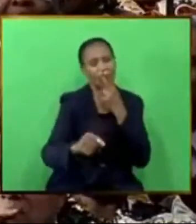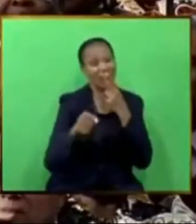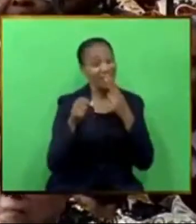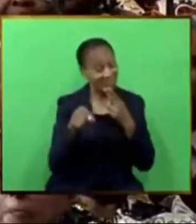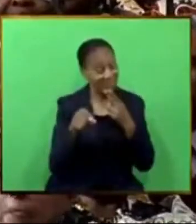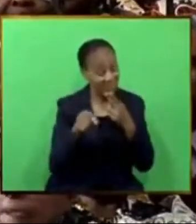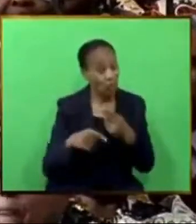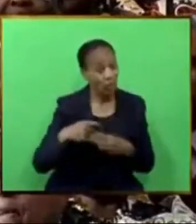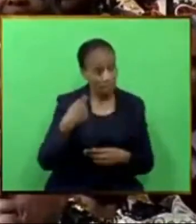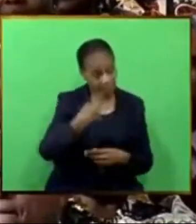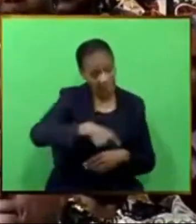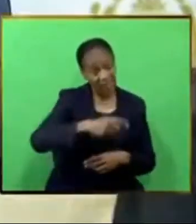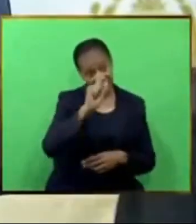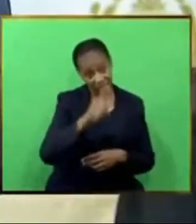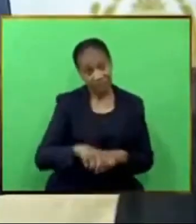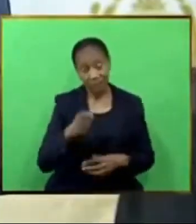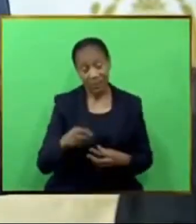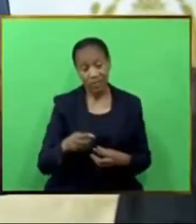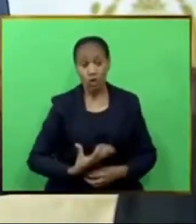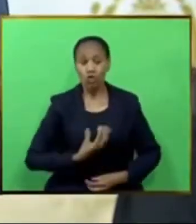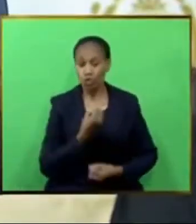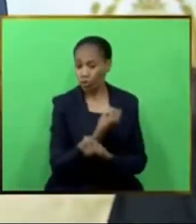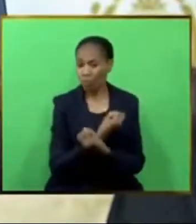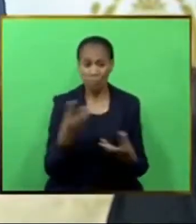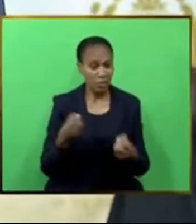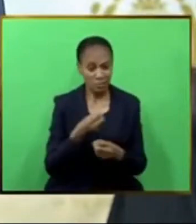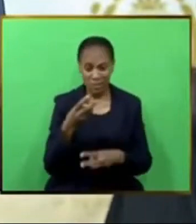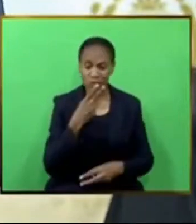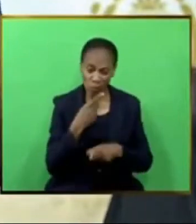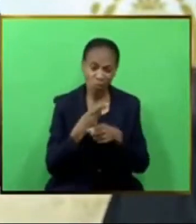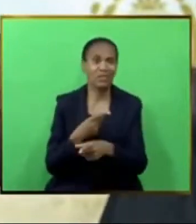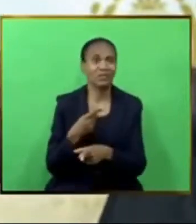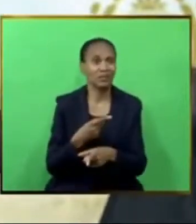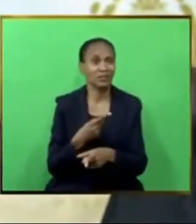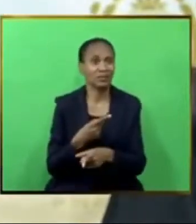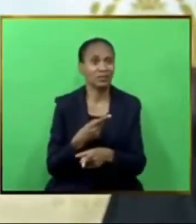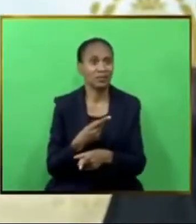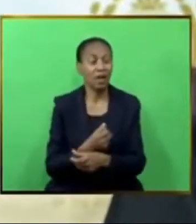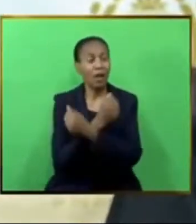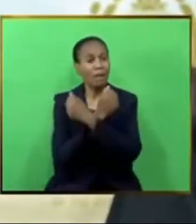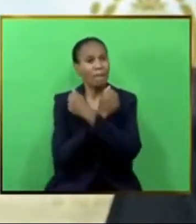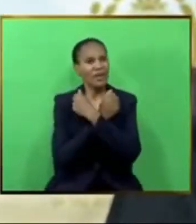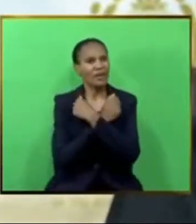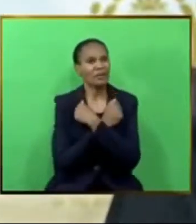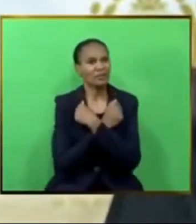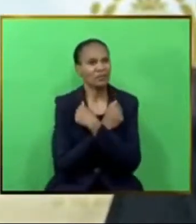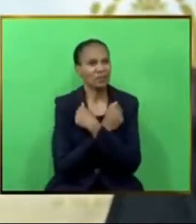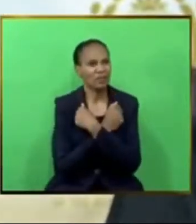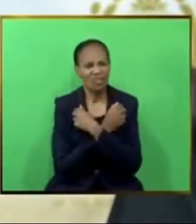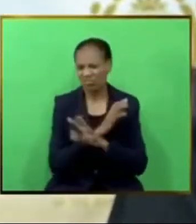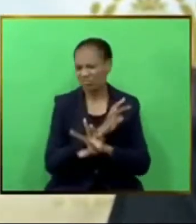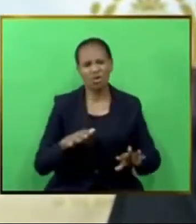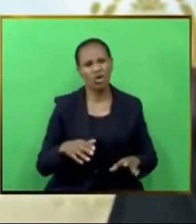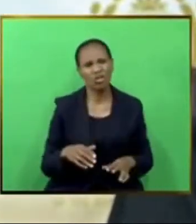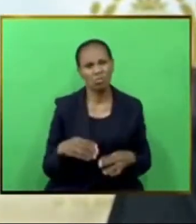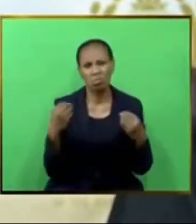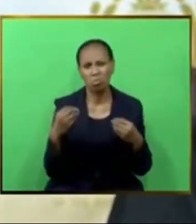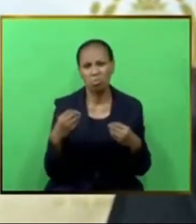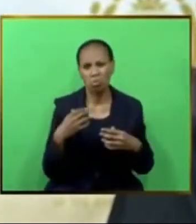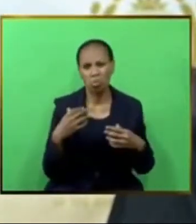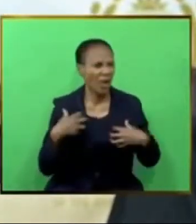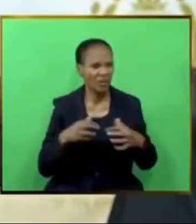in a number of youth smoking these products, and parents are not pleased with this at all. Close